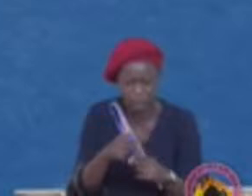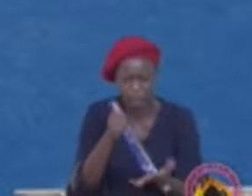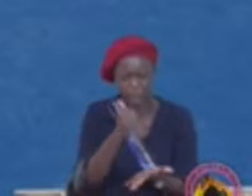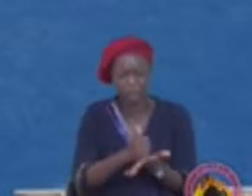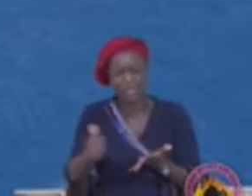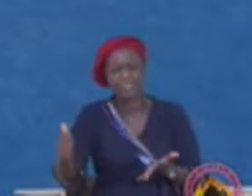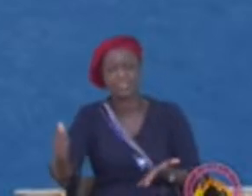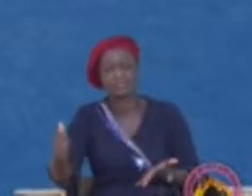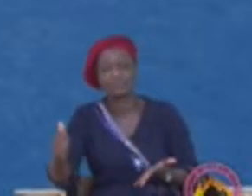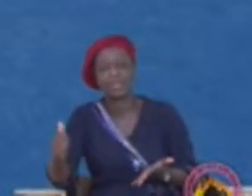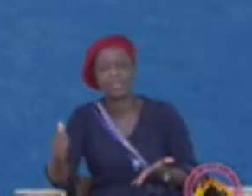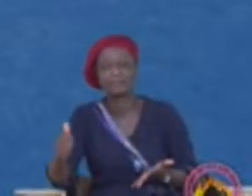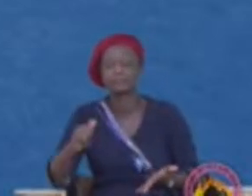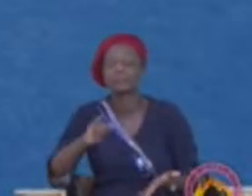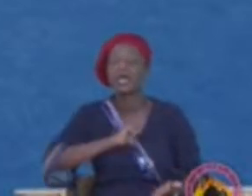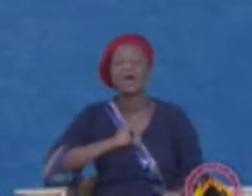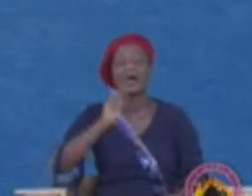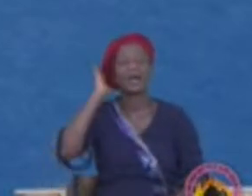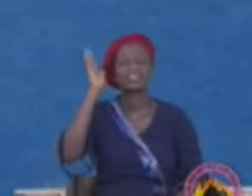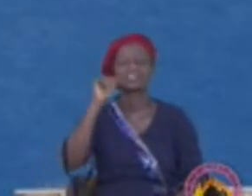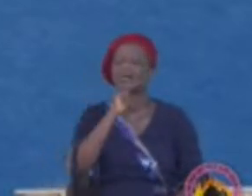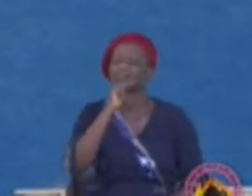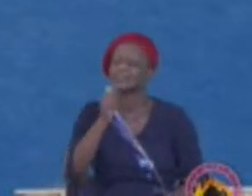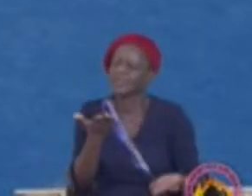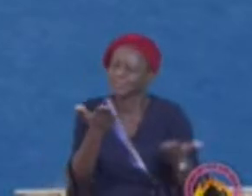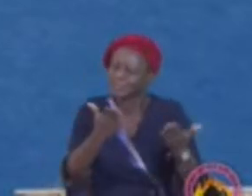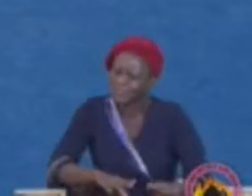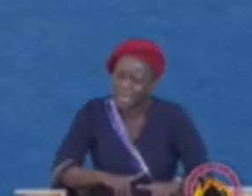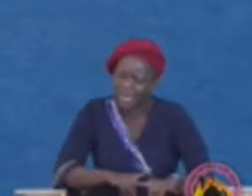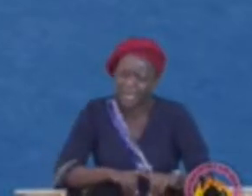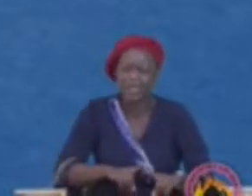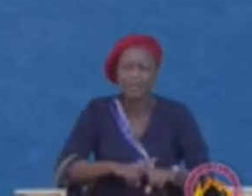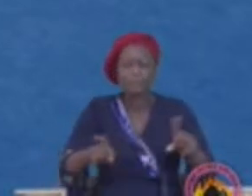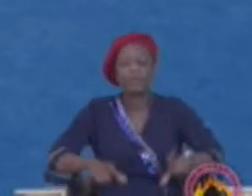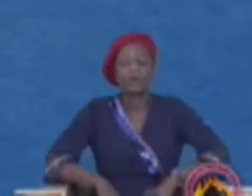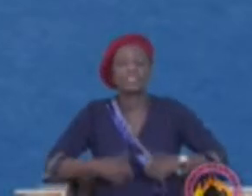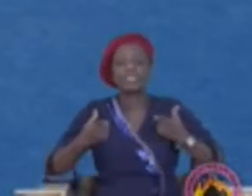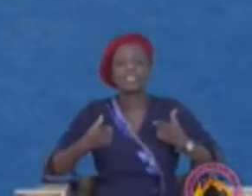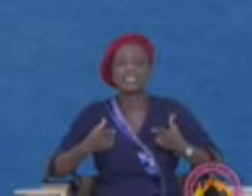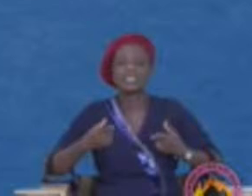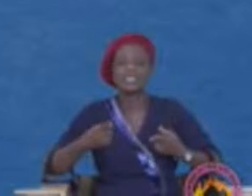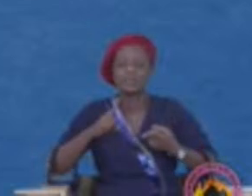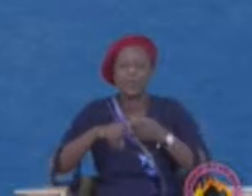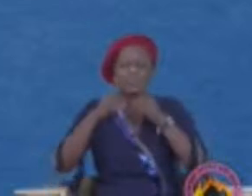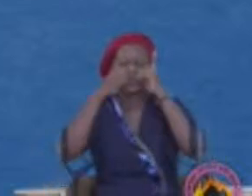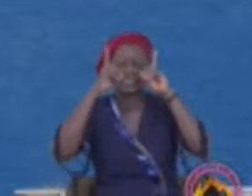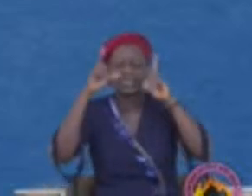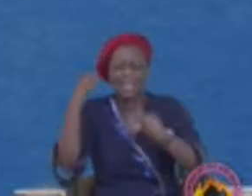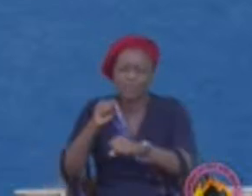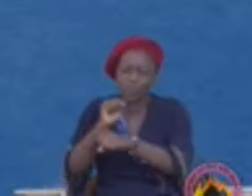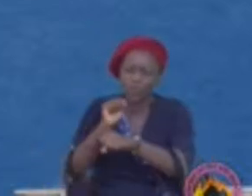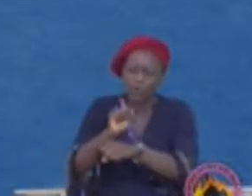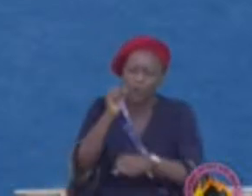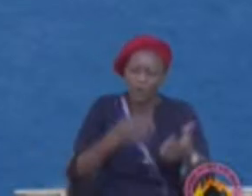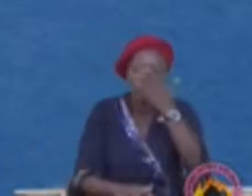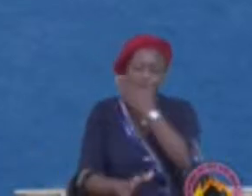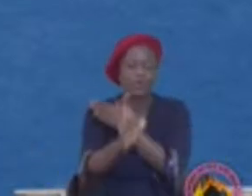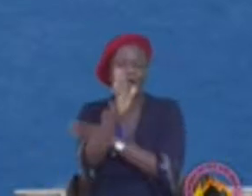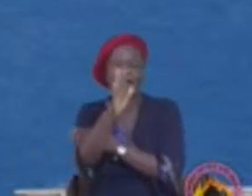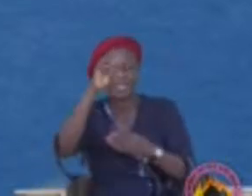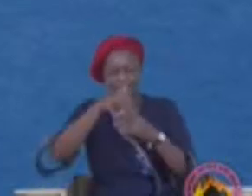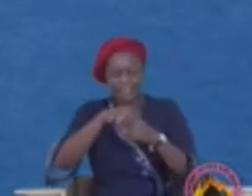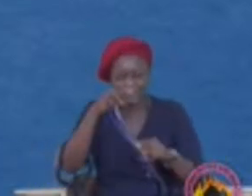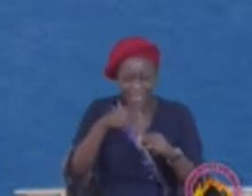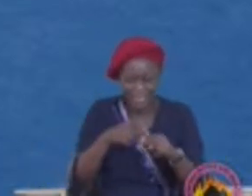again loud. I shall not die but live to declare the works of God. In the name